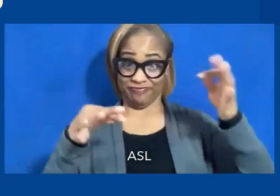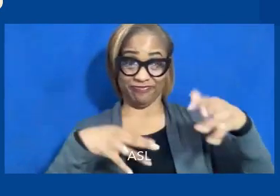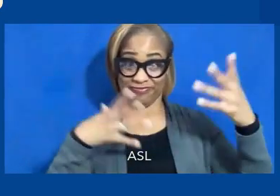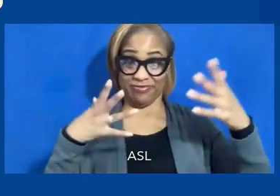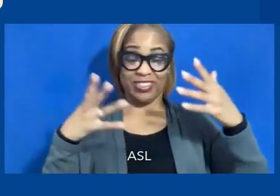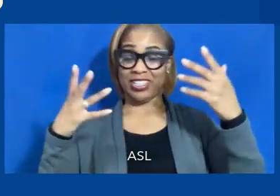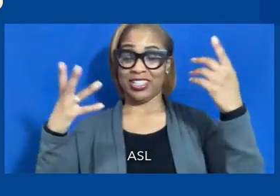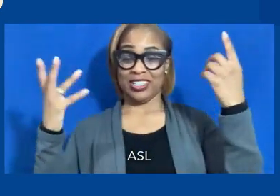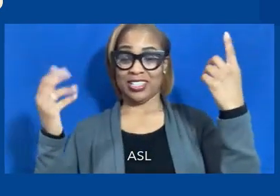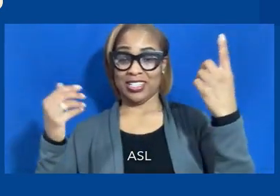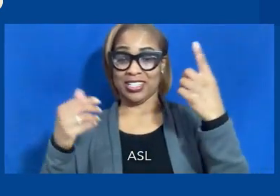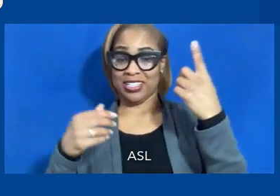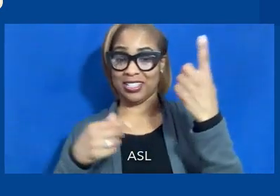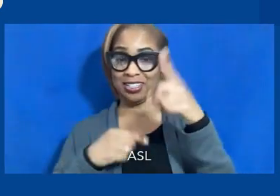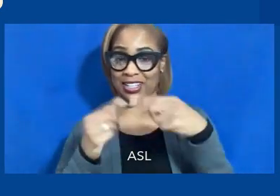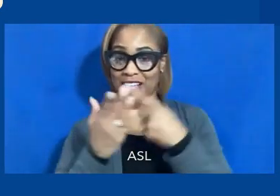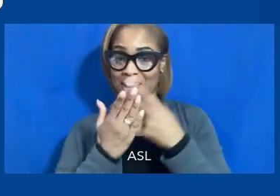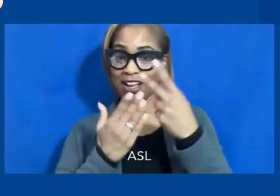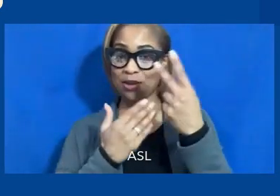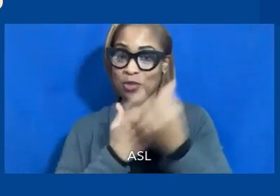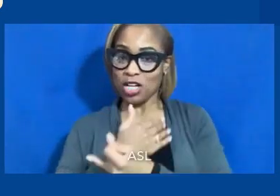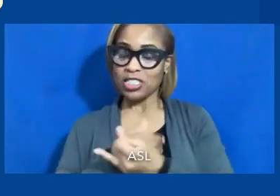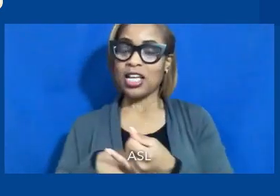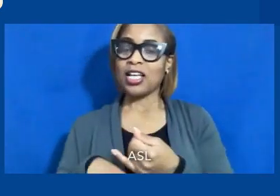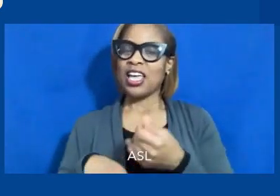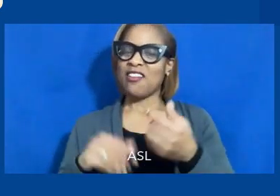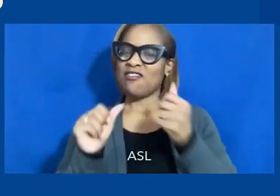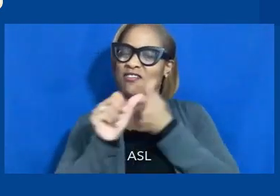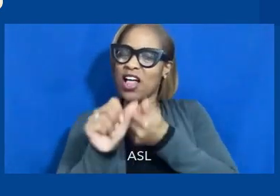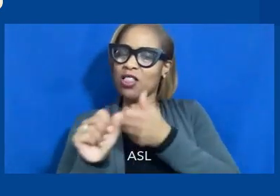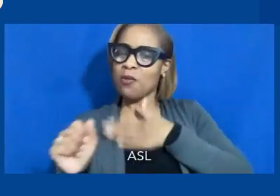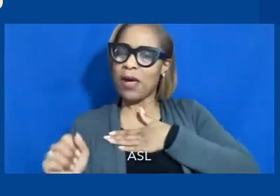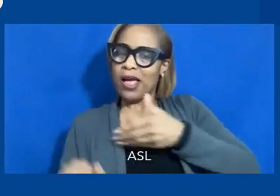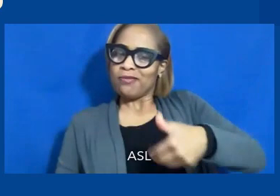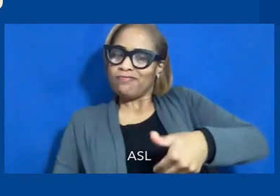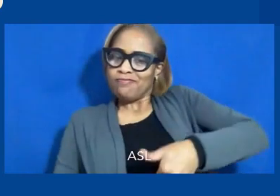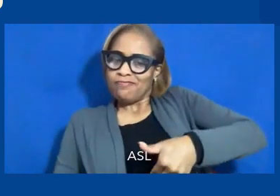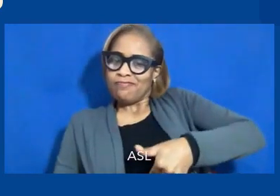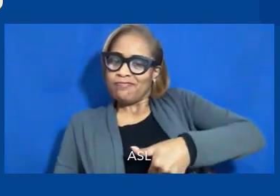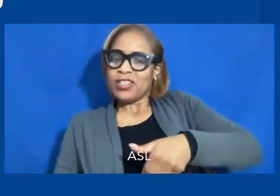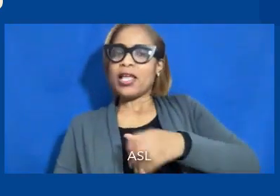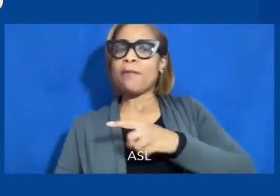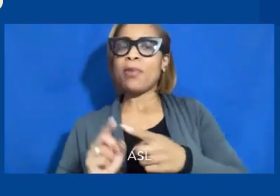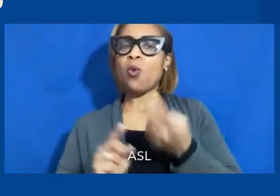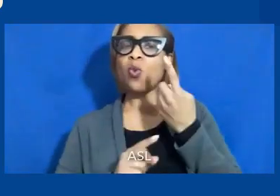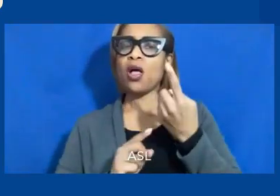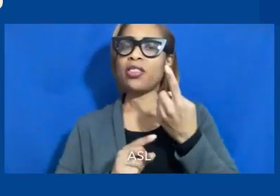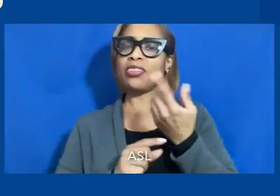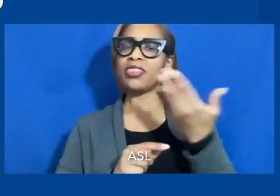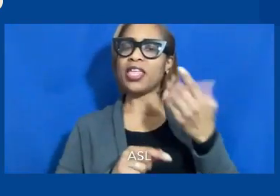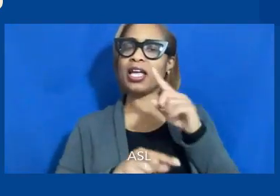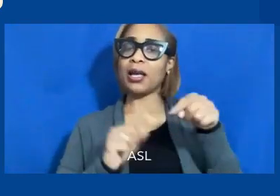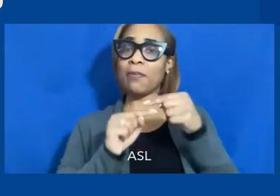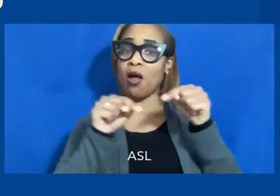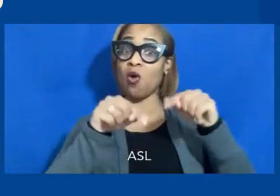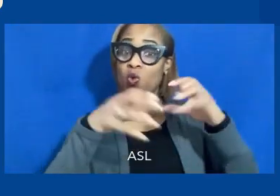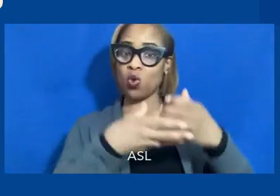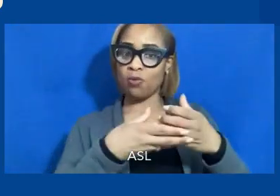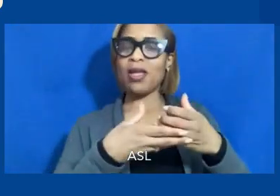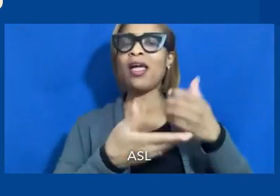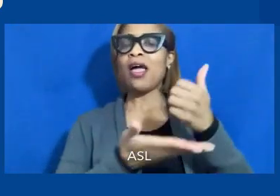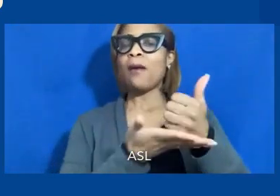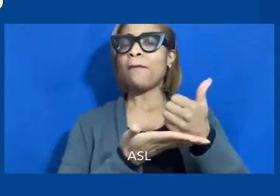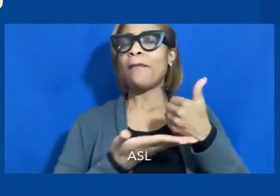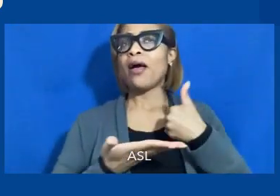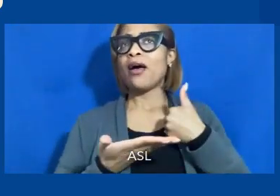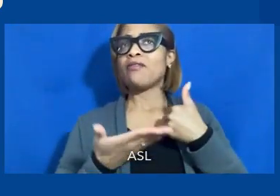and going with an instinct and the longer, one of the things about this group is it's actually kind of helped me get a little bit of perspective.